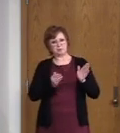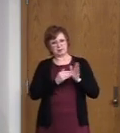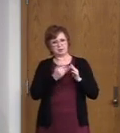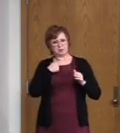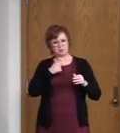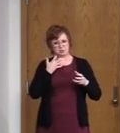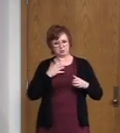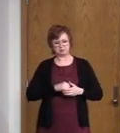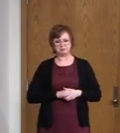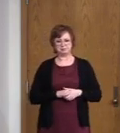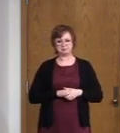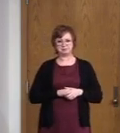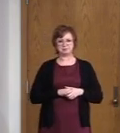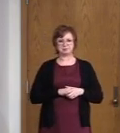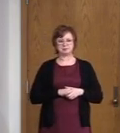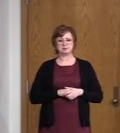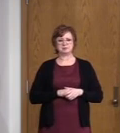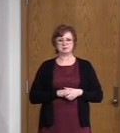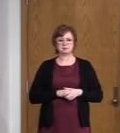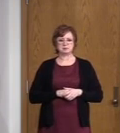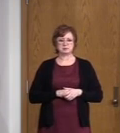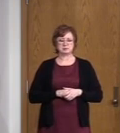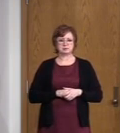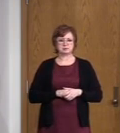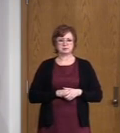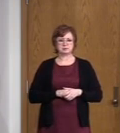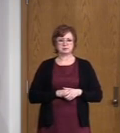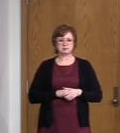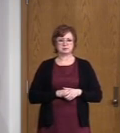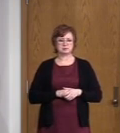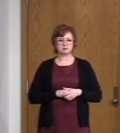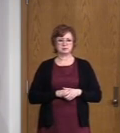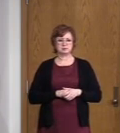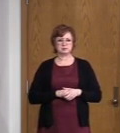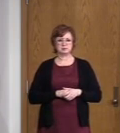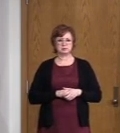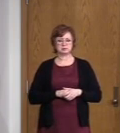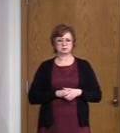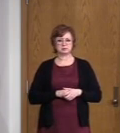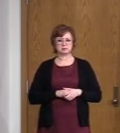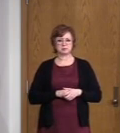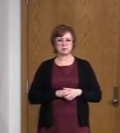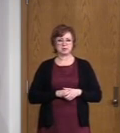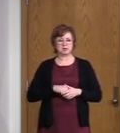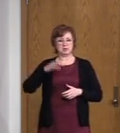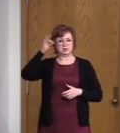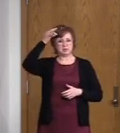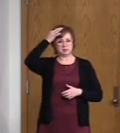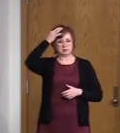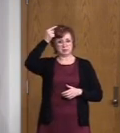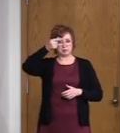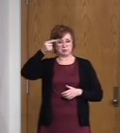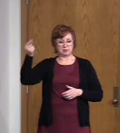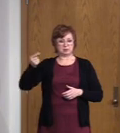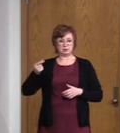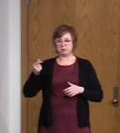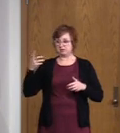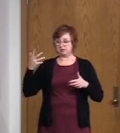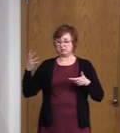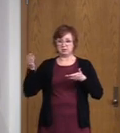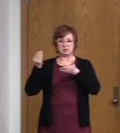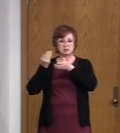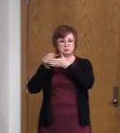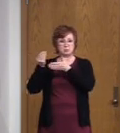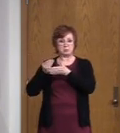The challenge is them actually getting to the ground. There's lots of commitments that the federal government has procured many vaccines